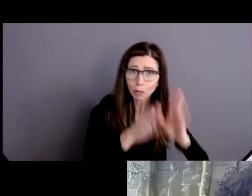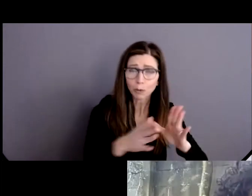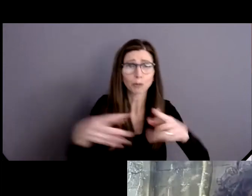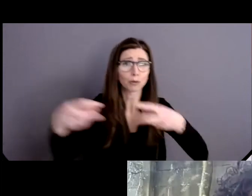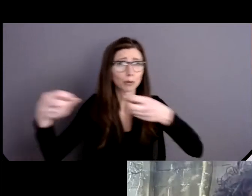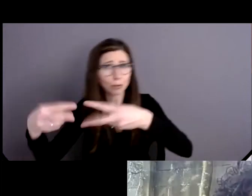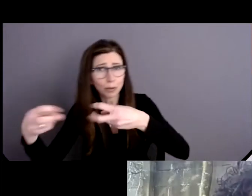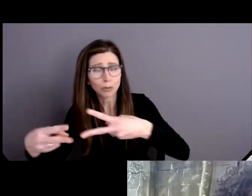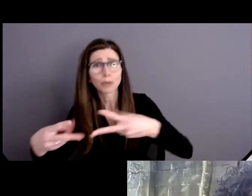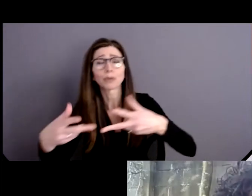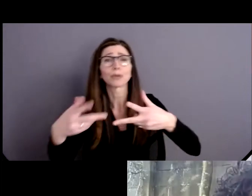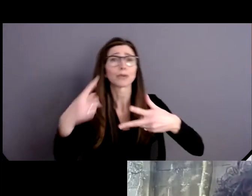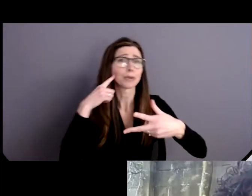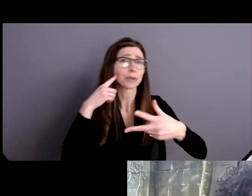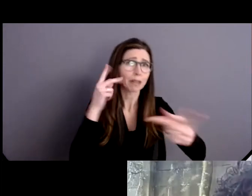work.